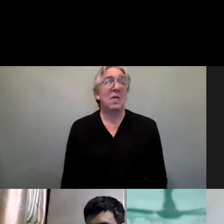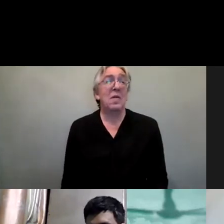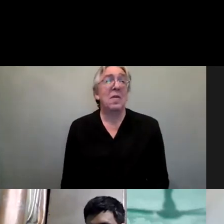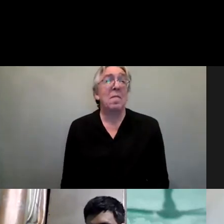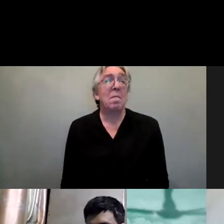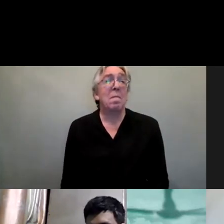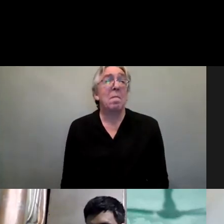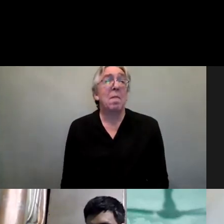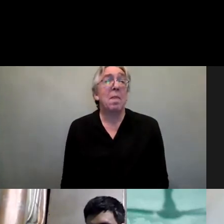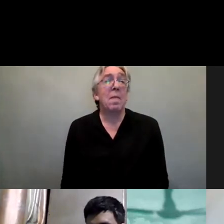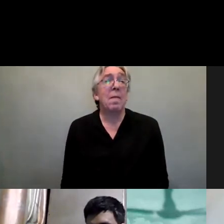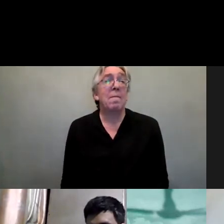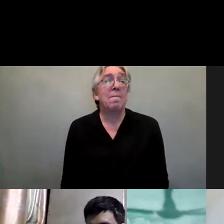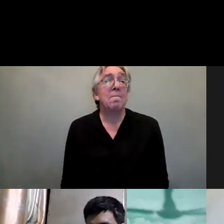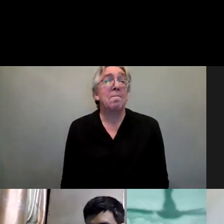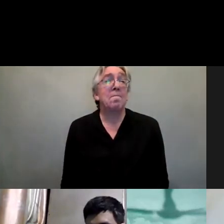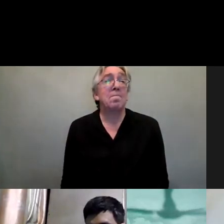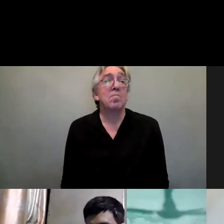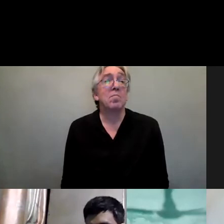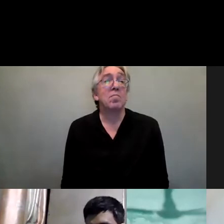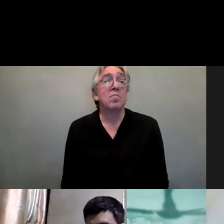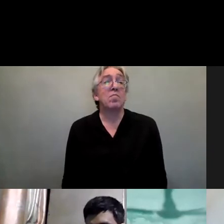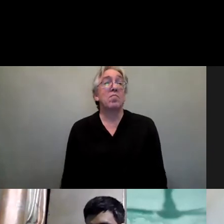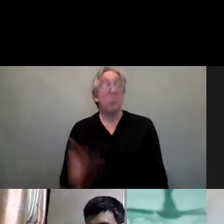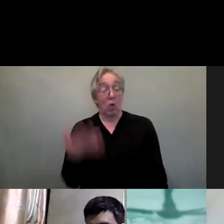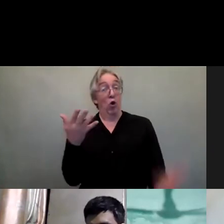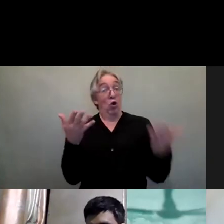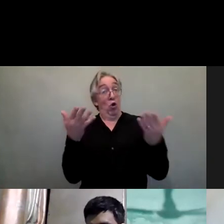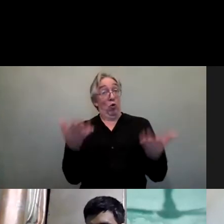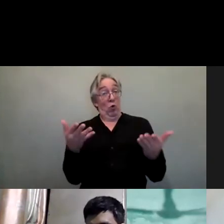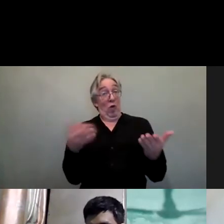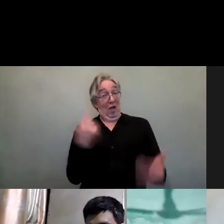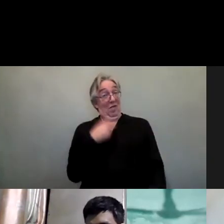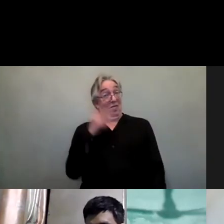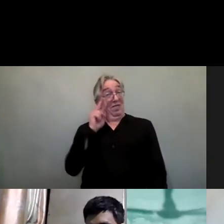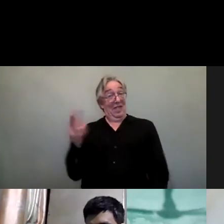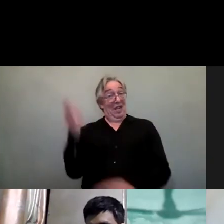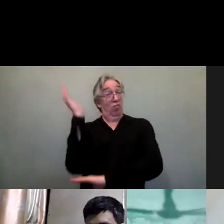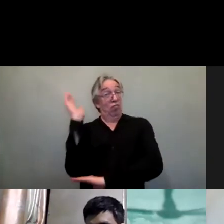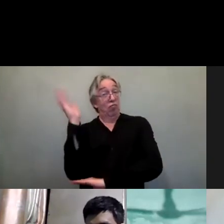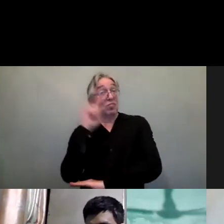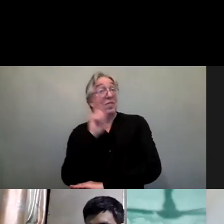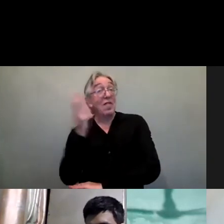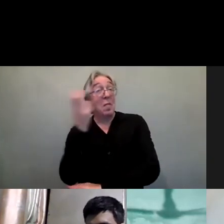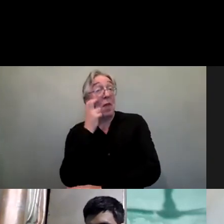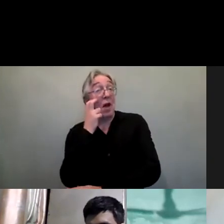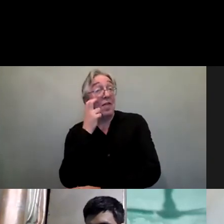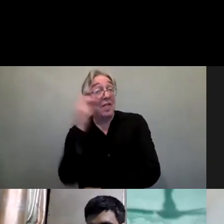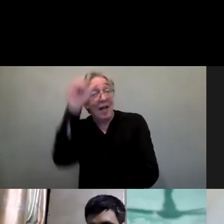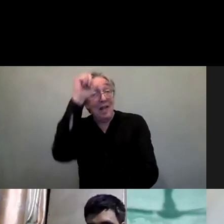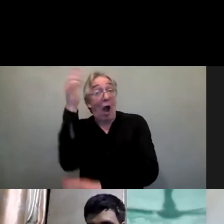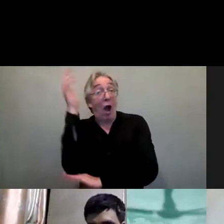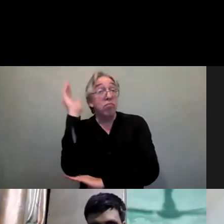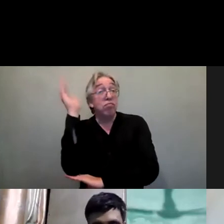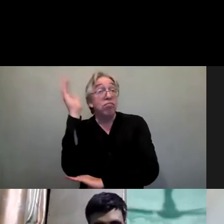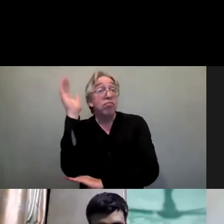also a number of digital literacy programs to help persons with disabilities adopt technologies and use assistive technologies. Those are